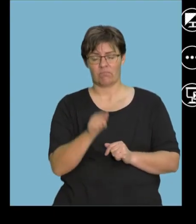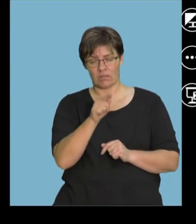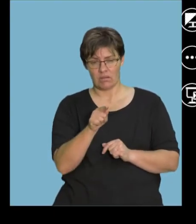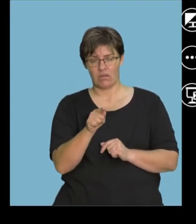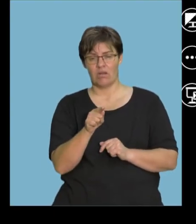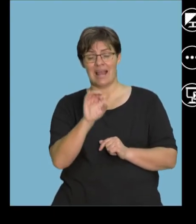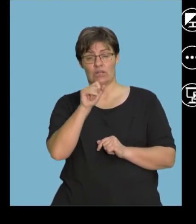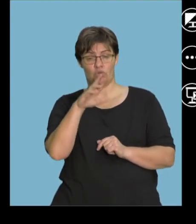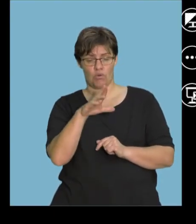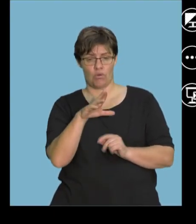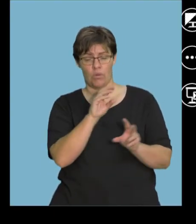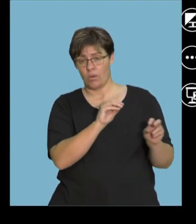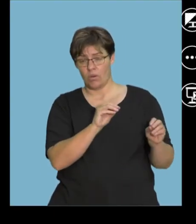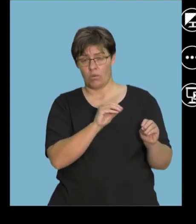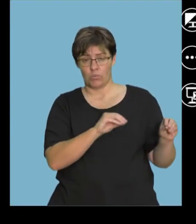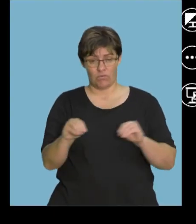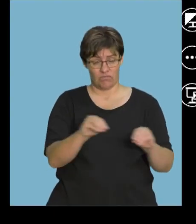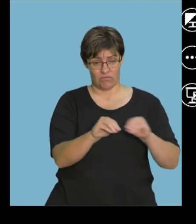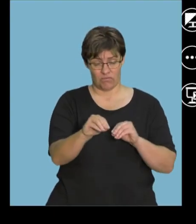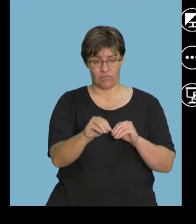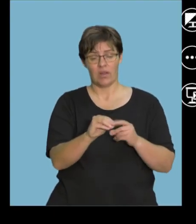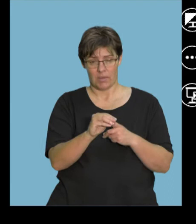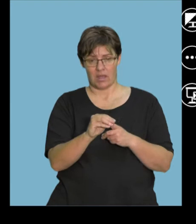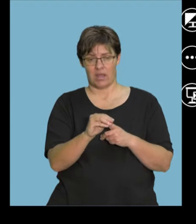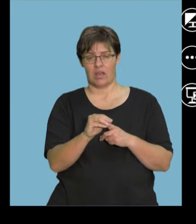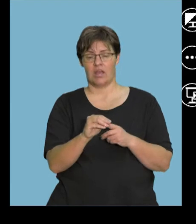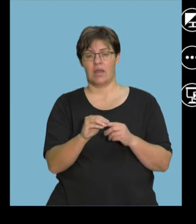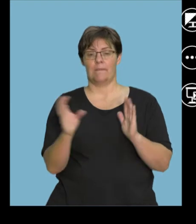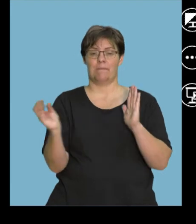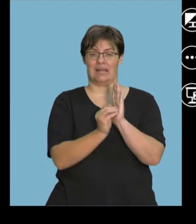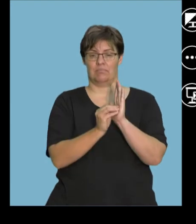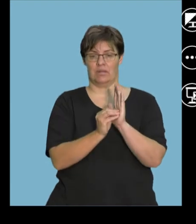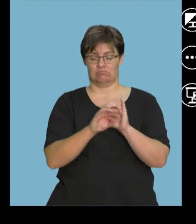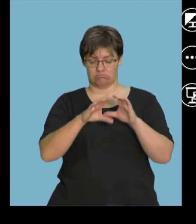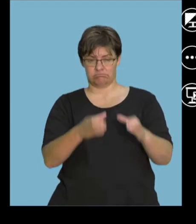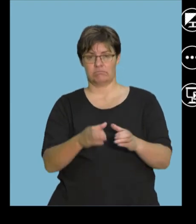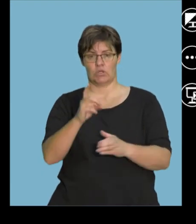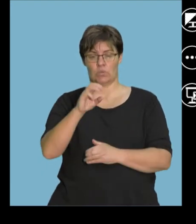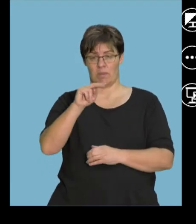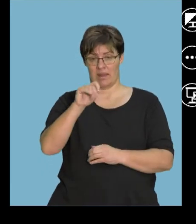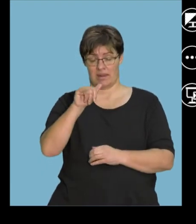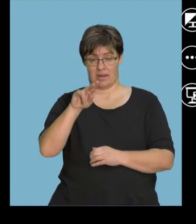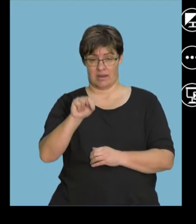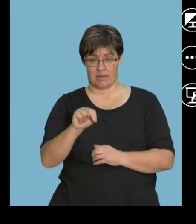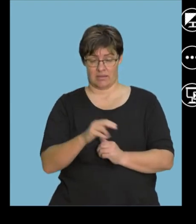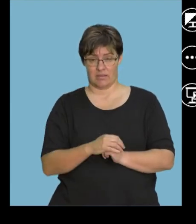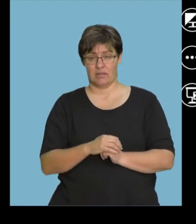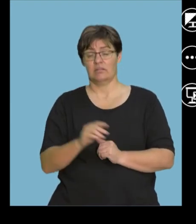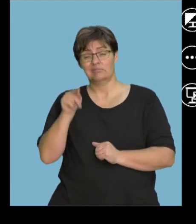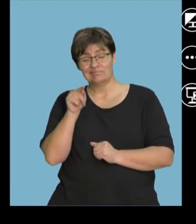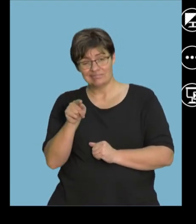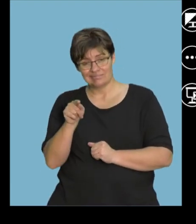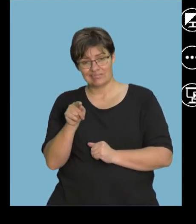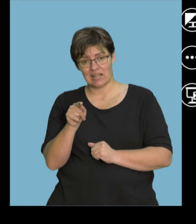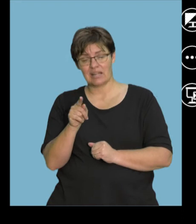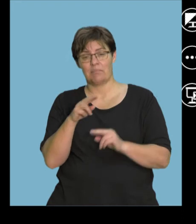So these moving electrons produces what is called a magnetic domain, right? So the magnetic domains are results